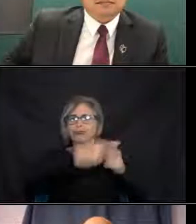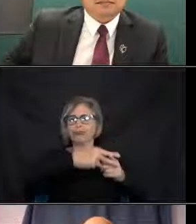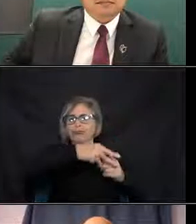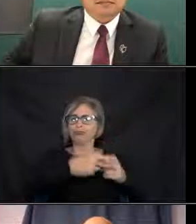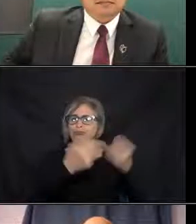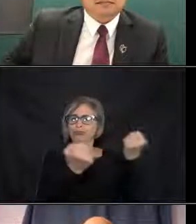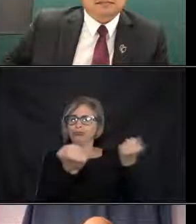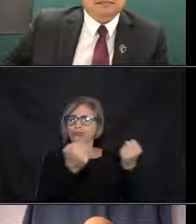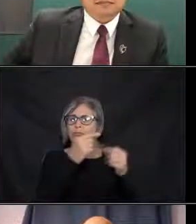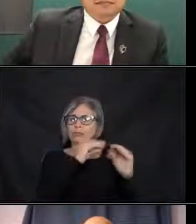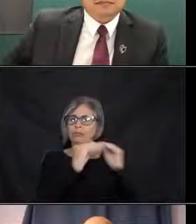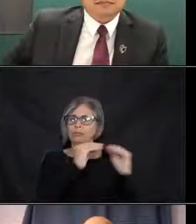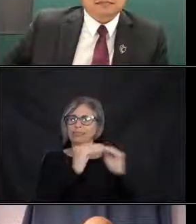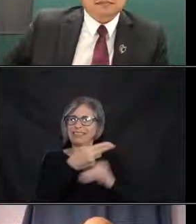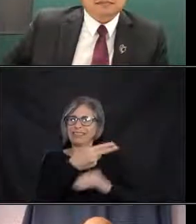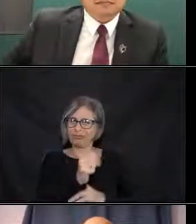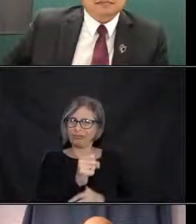addition,